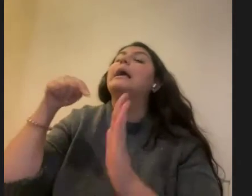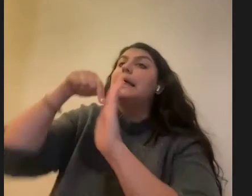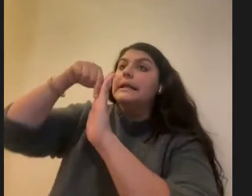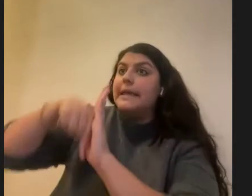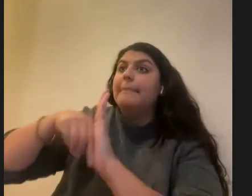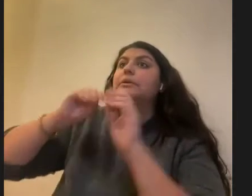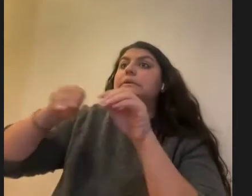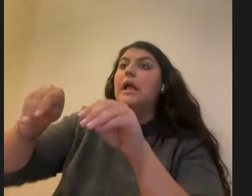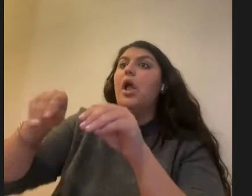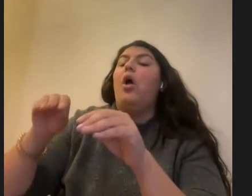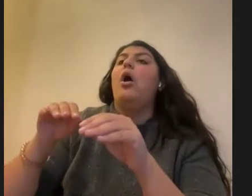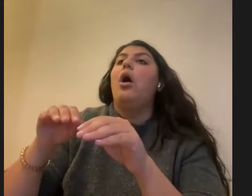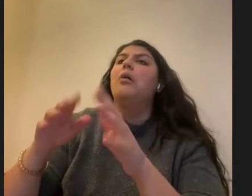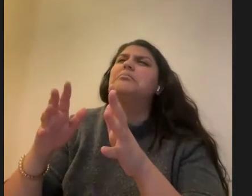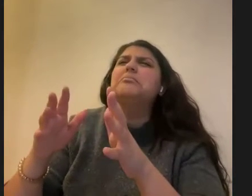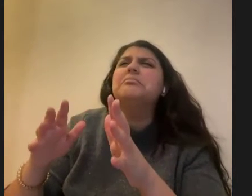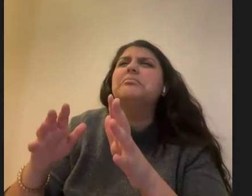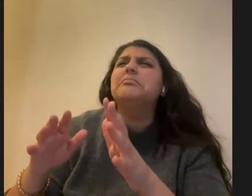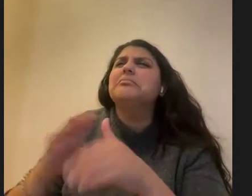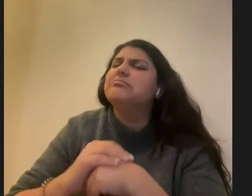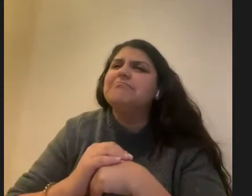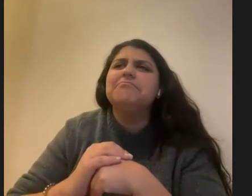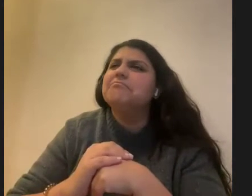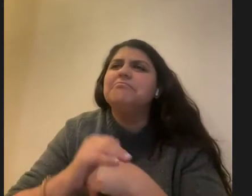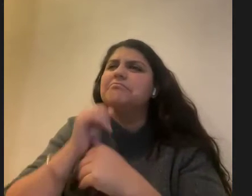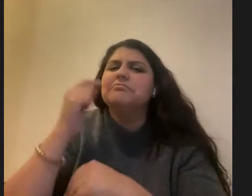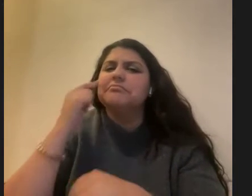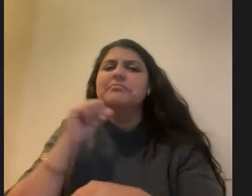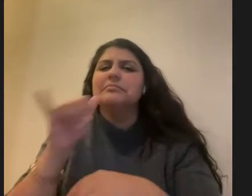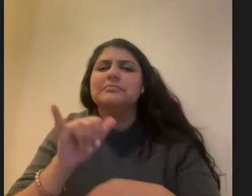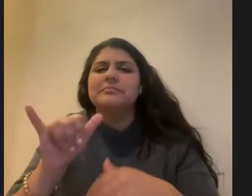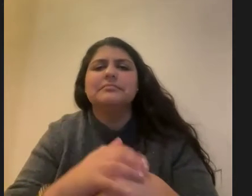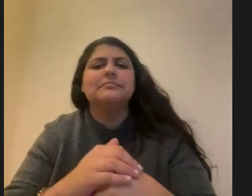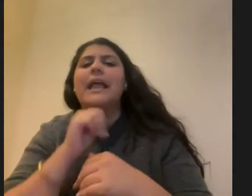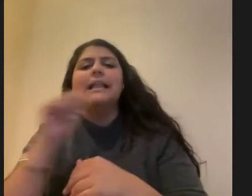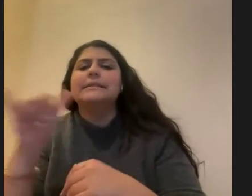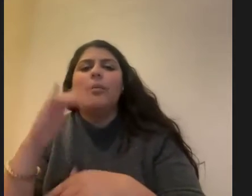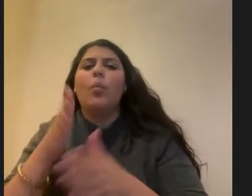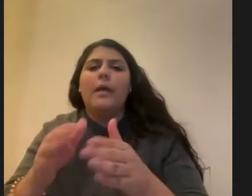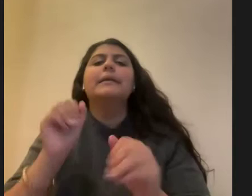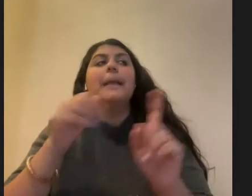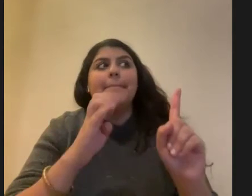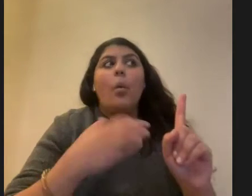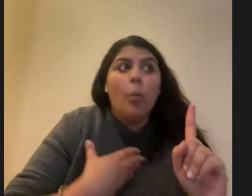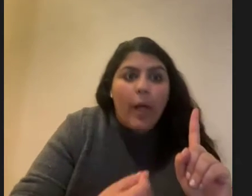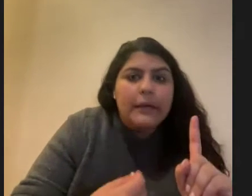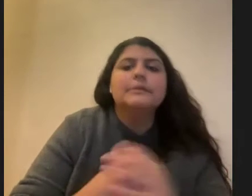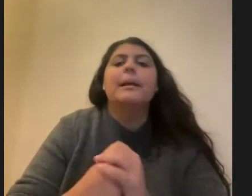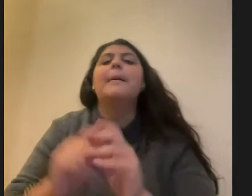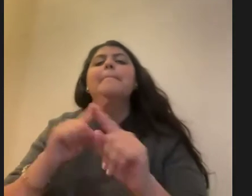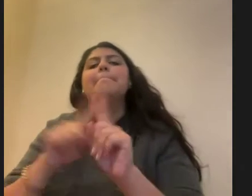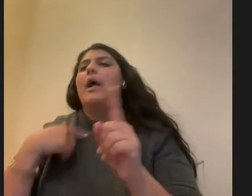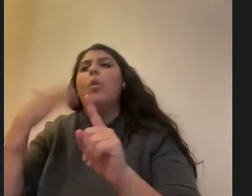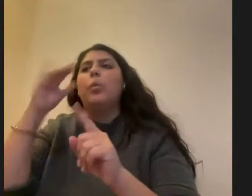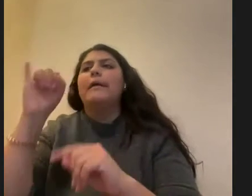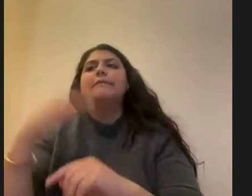would say, well, no, they're not even Not the, not, albino. It's not the not the same same. way. They can be Yeah. white. They can be white, but I don't know if I've ever seen